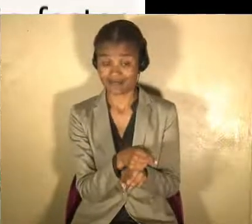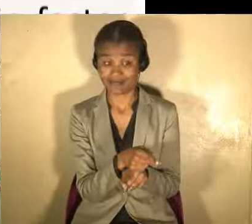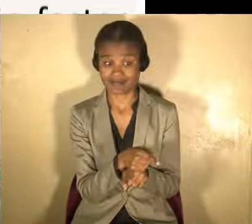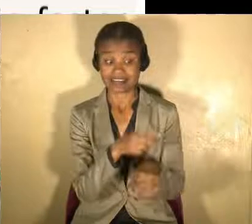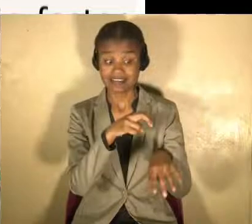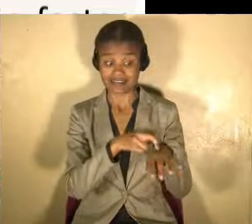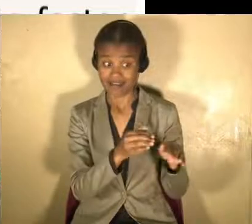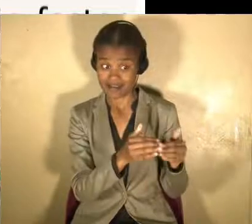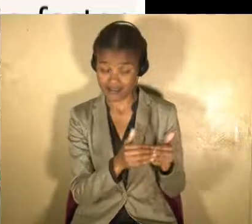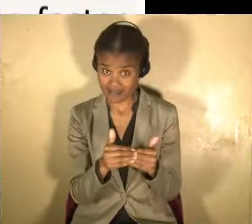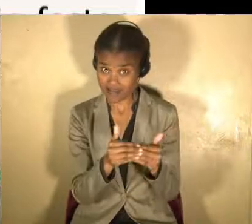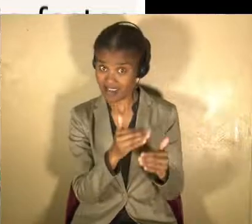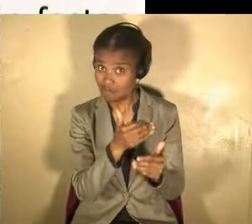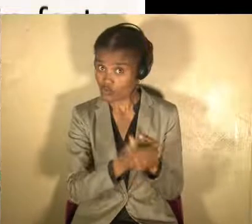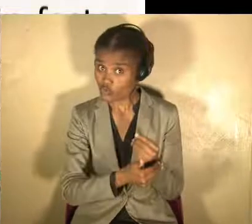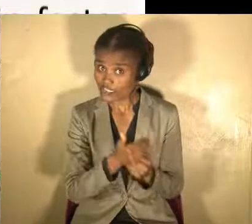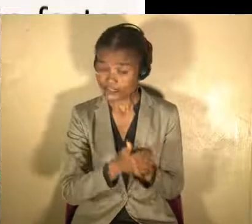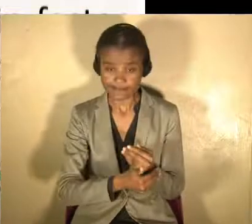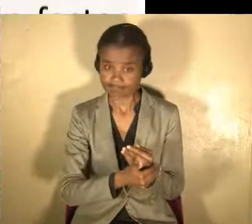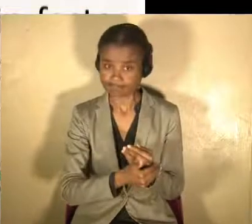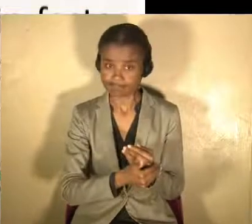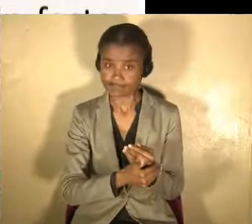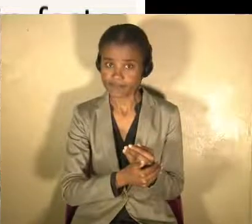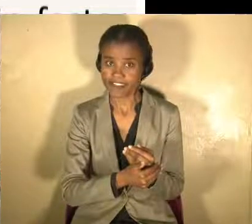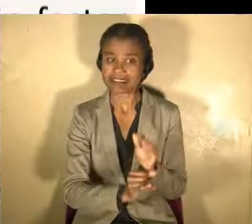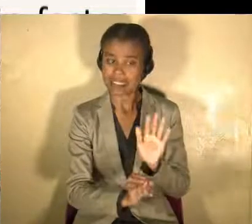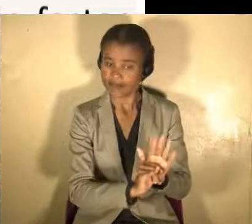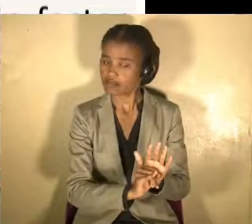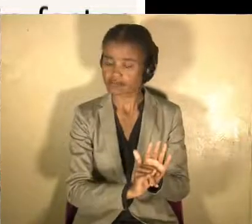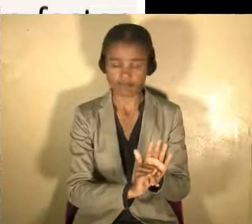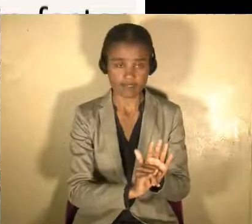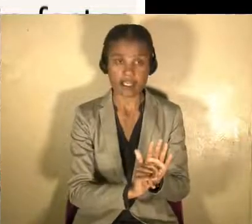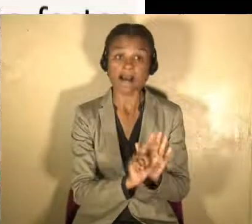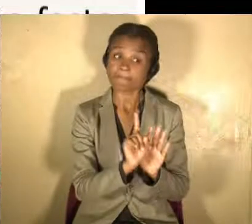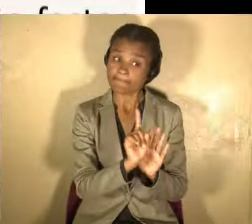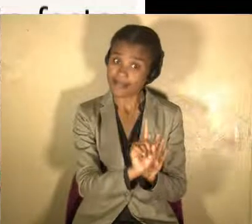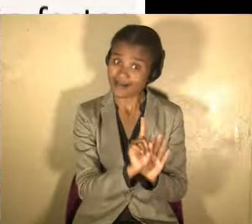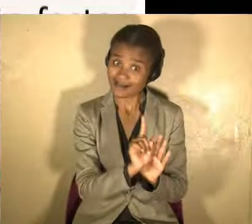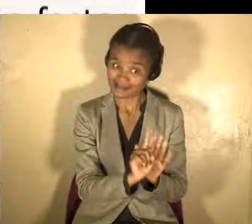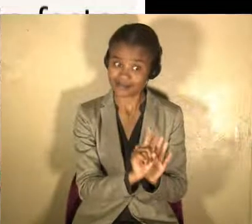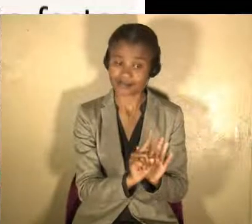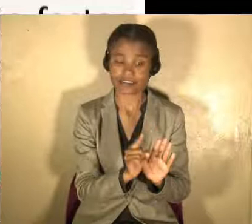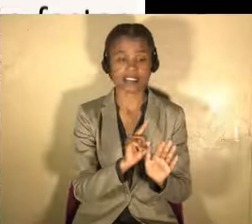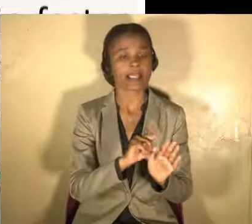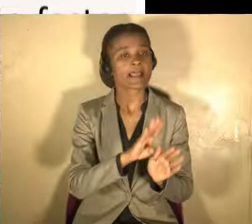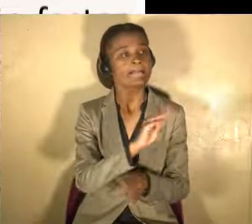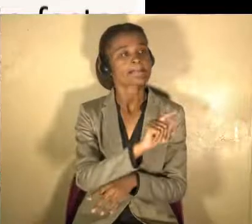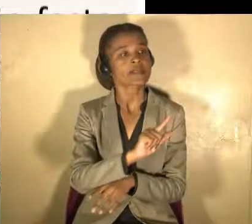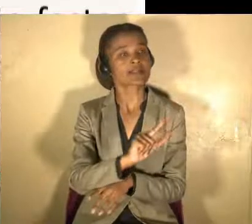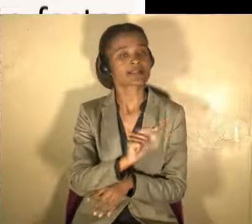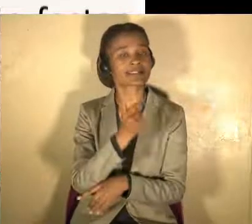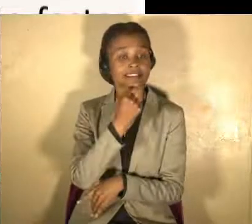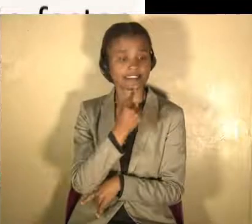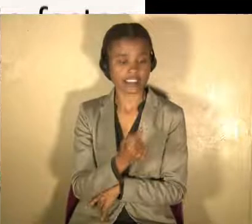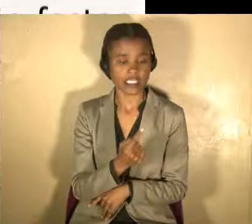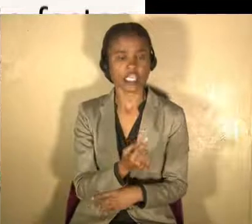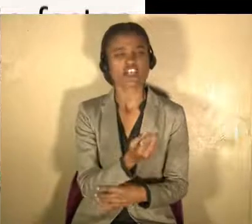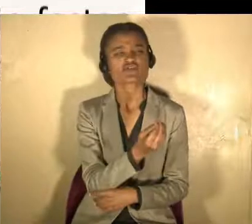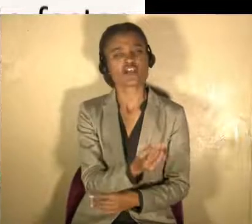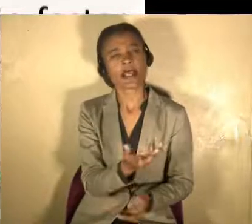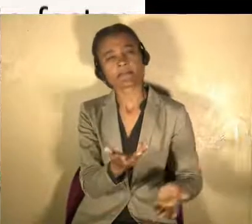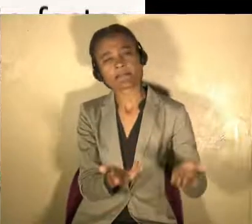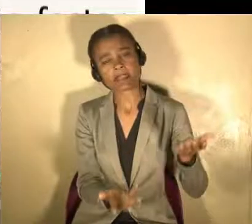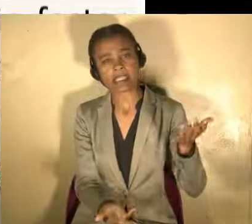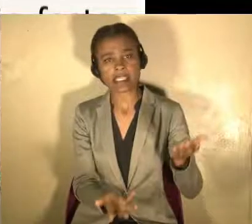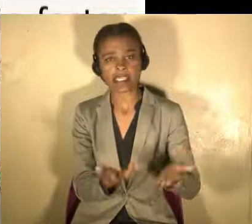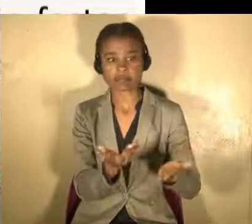in need of care and protection. However, it still recognizes, or the bill still recognizes, that such children that may be